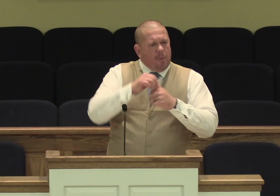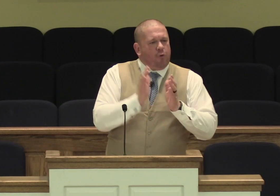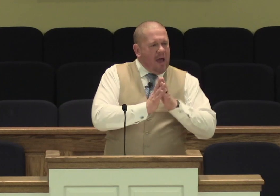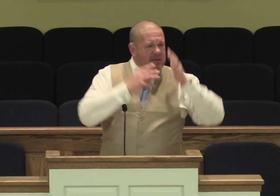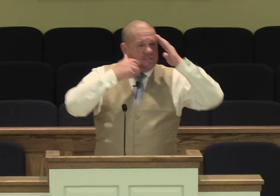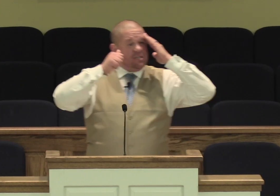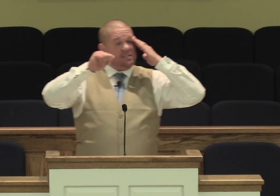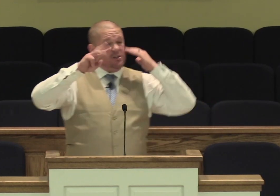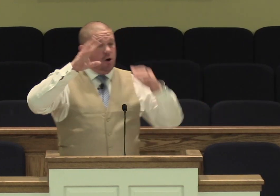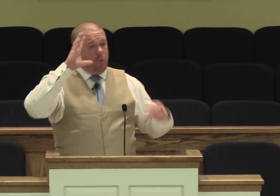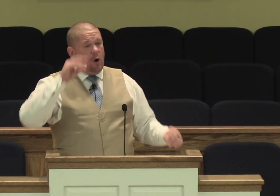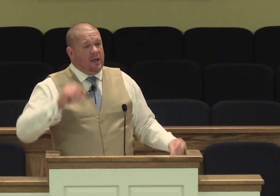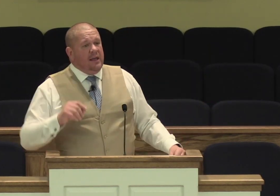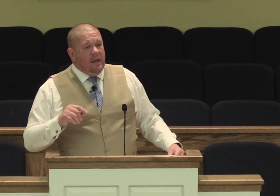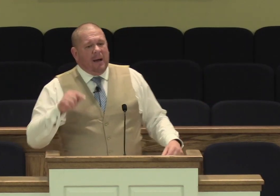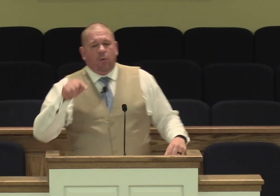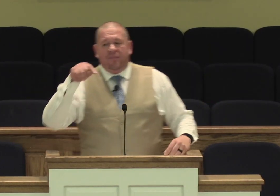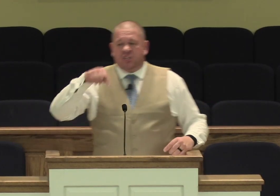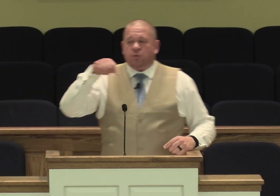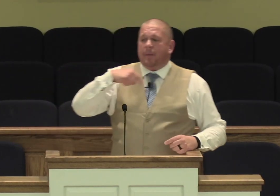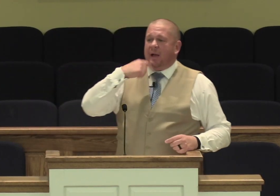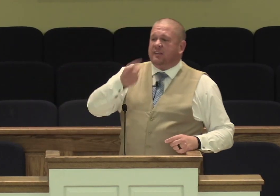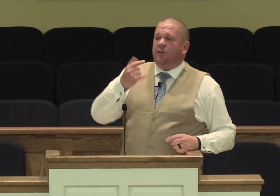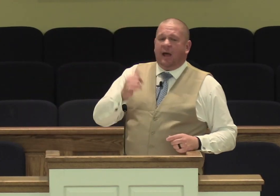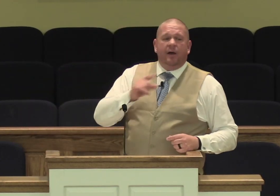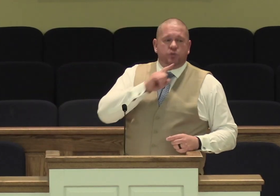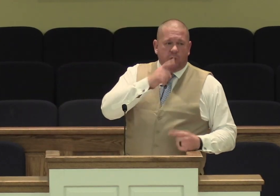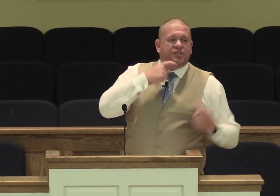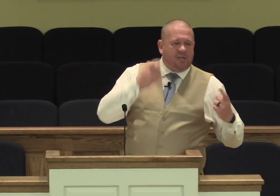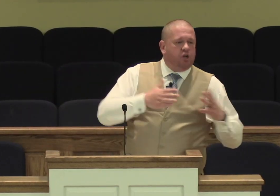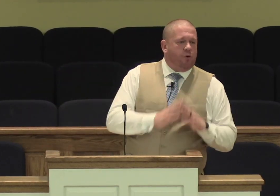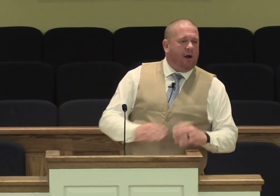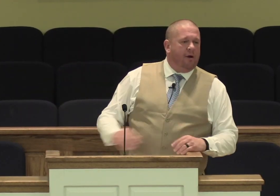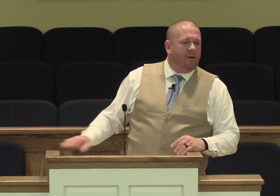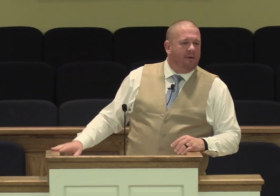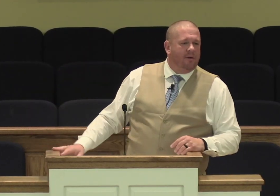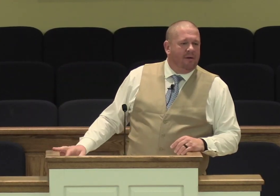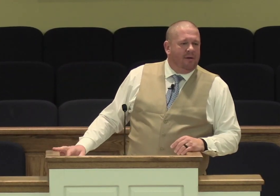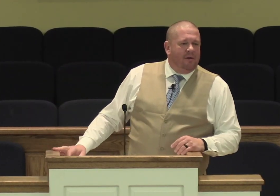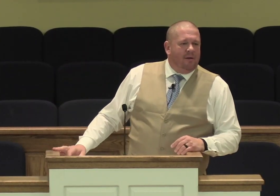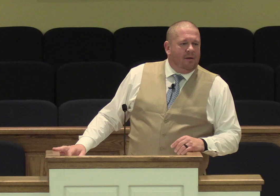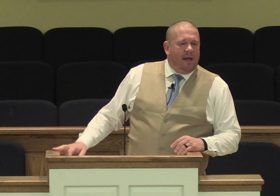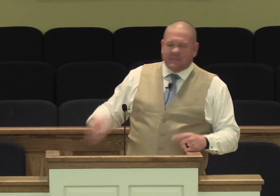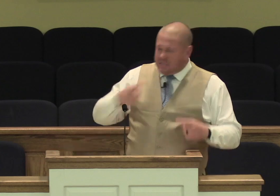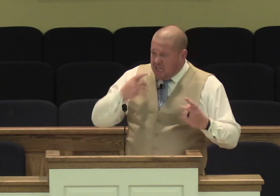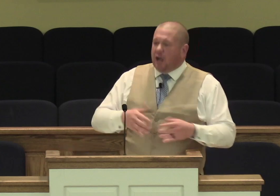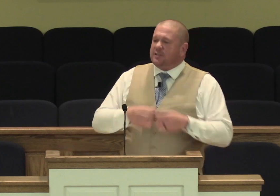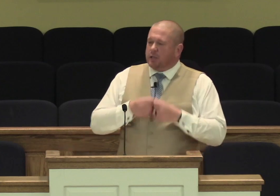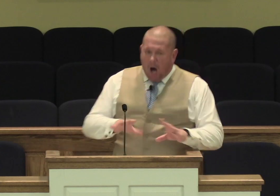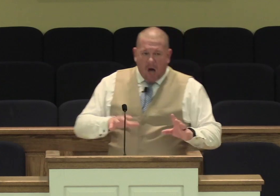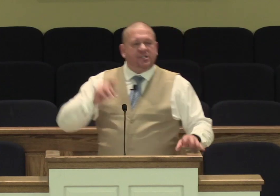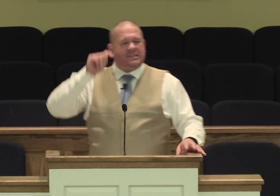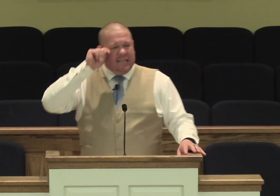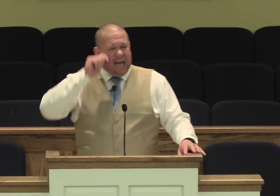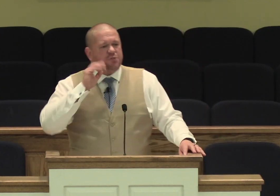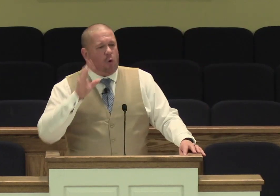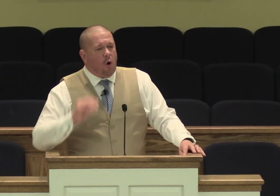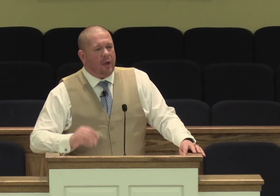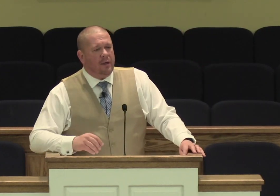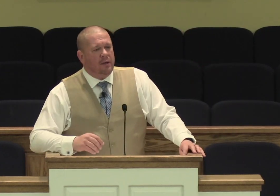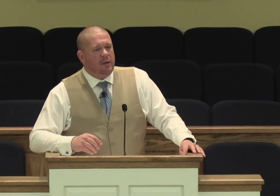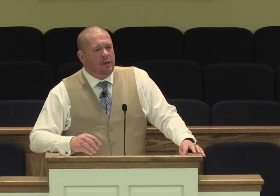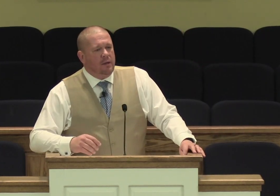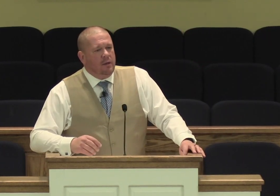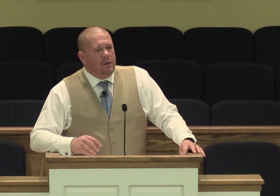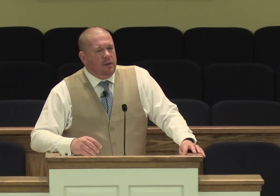I remember praying as a 16-year-old boy. And by the way, this is what I'm about to tell you right now is a real sinner's prayer. As a sinner, as a lost teenage